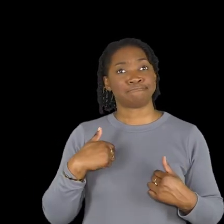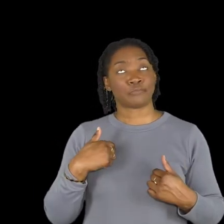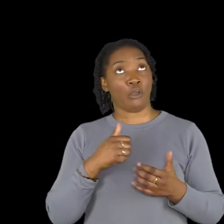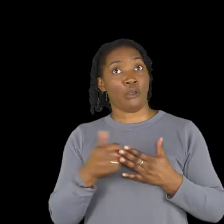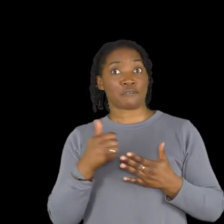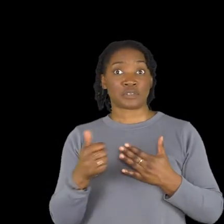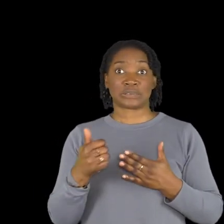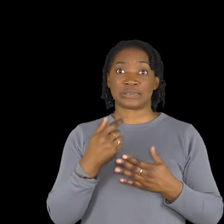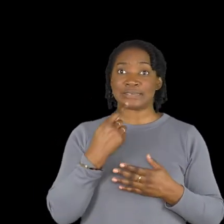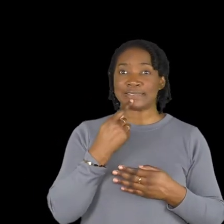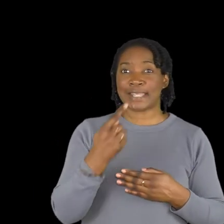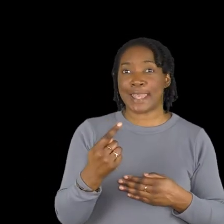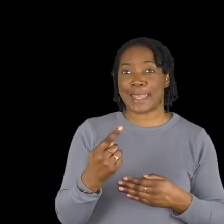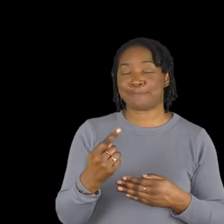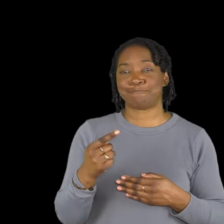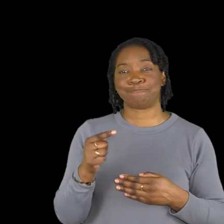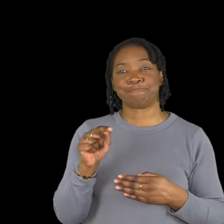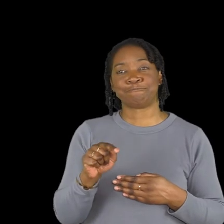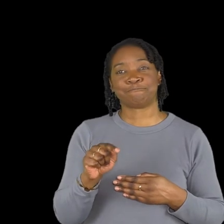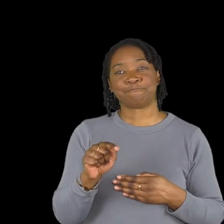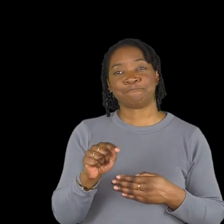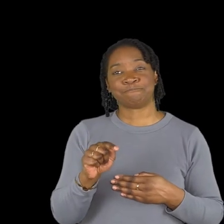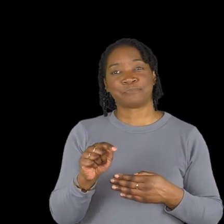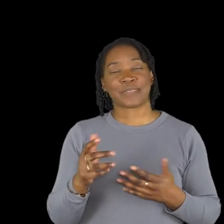I quite often say, it's sort of,